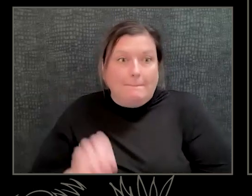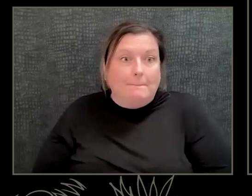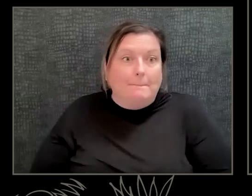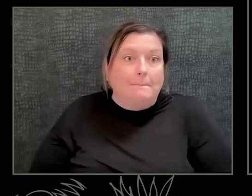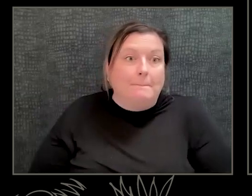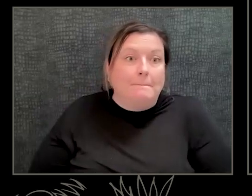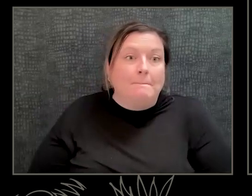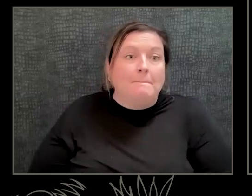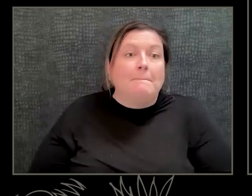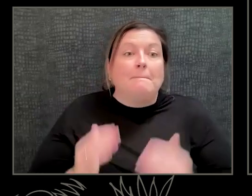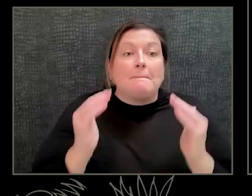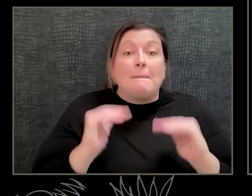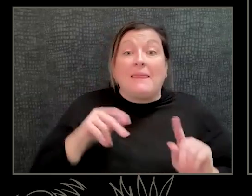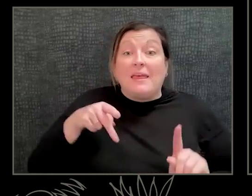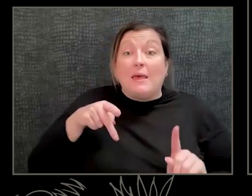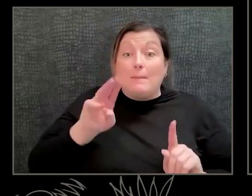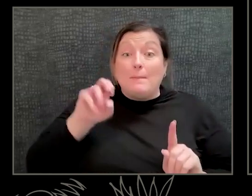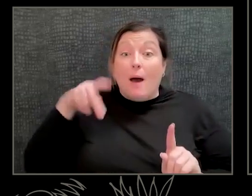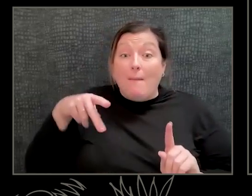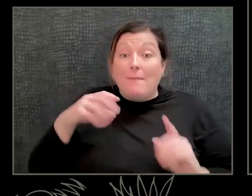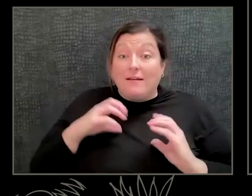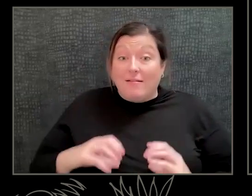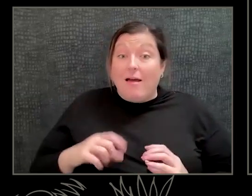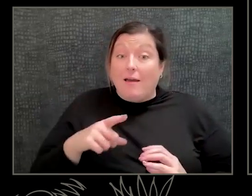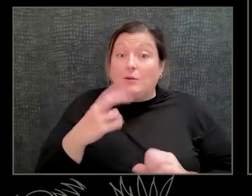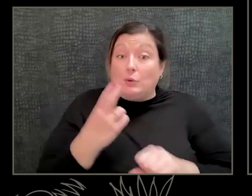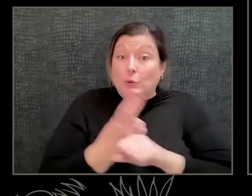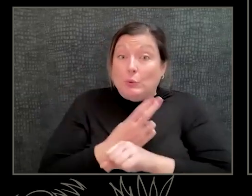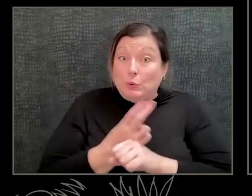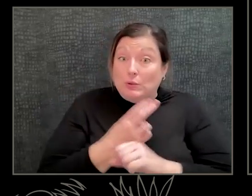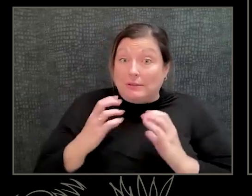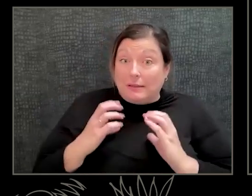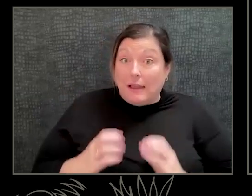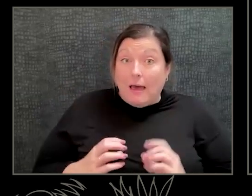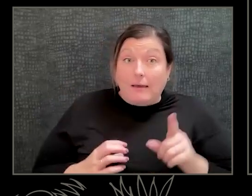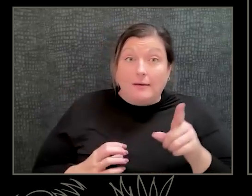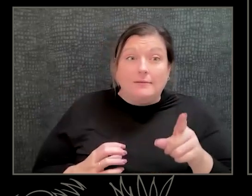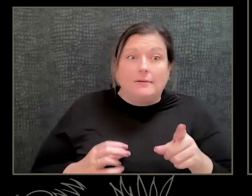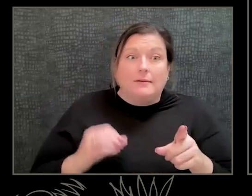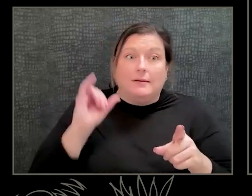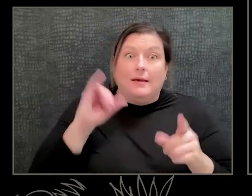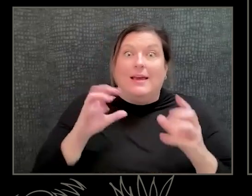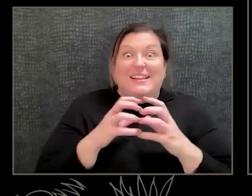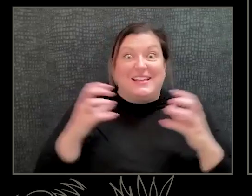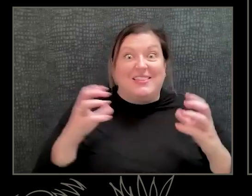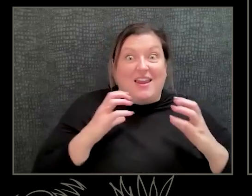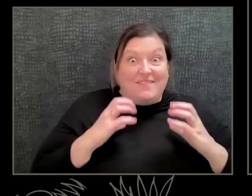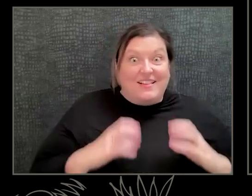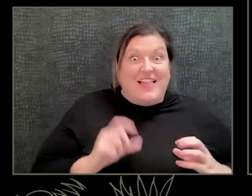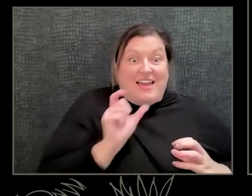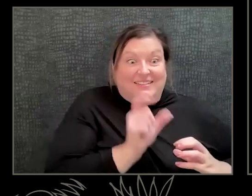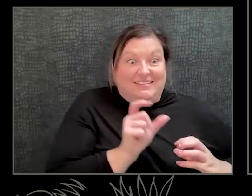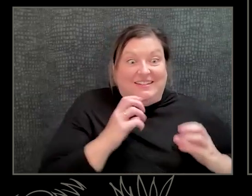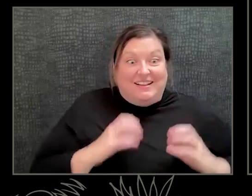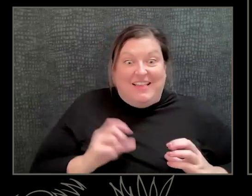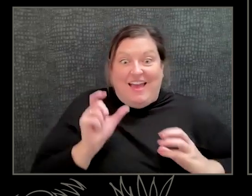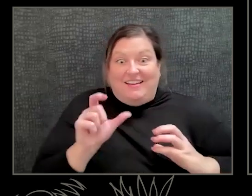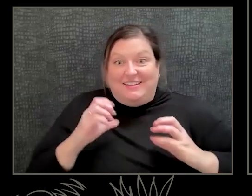Pump client, now in the client, it uses client. That's a lot of client words.